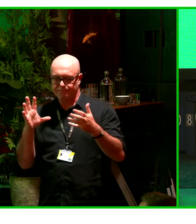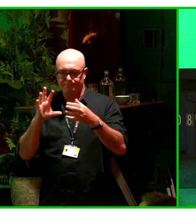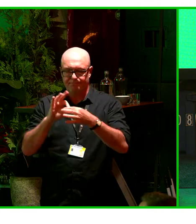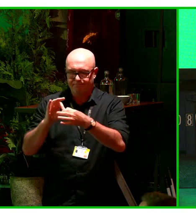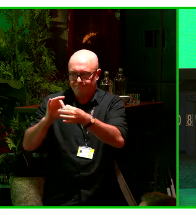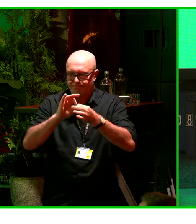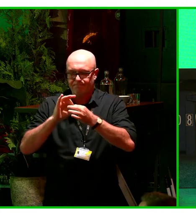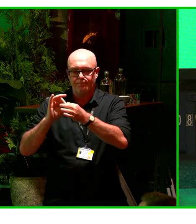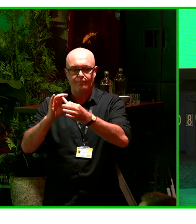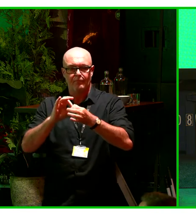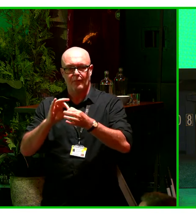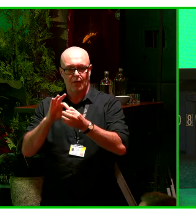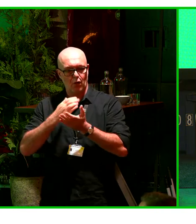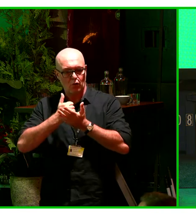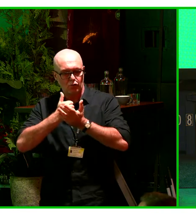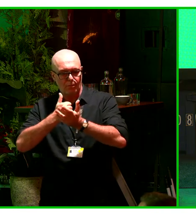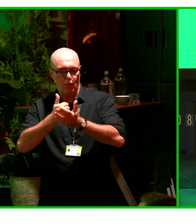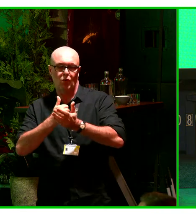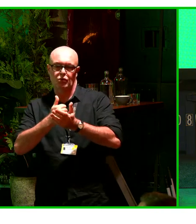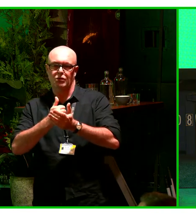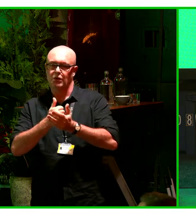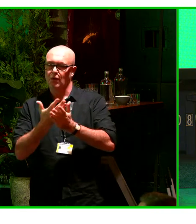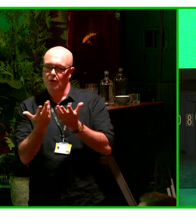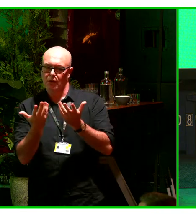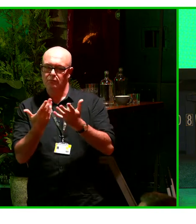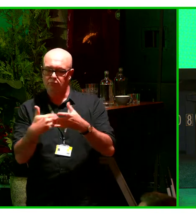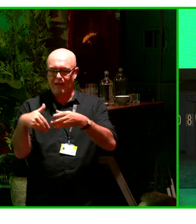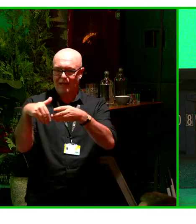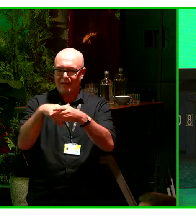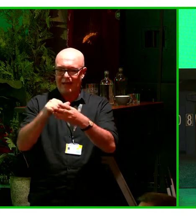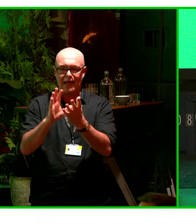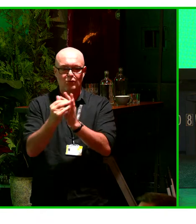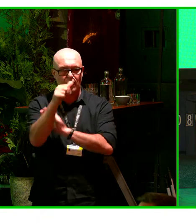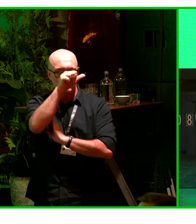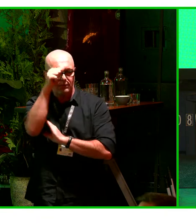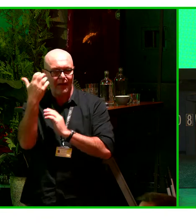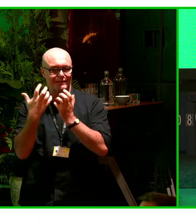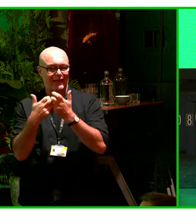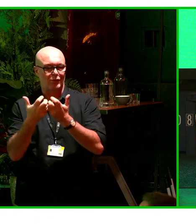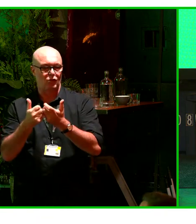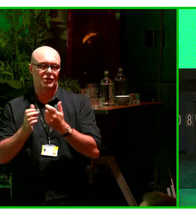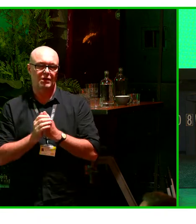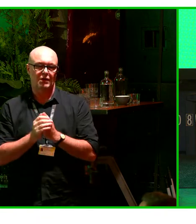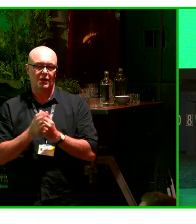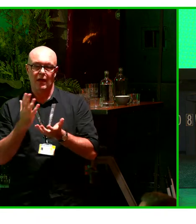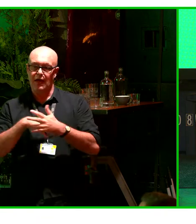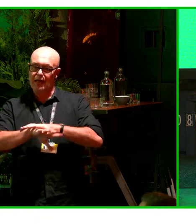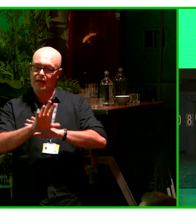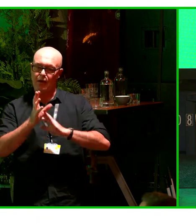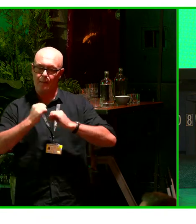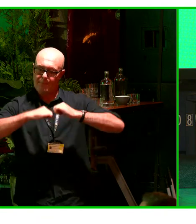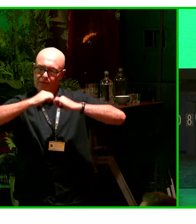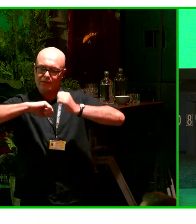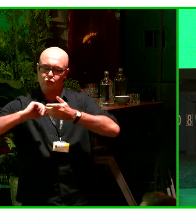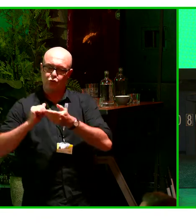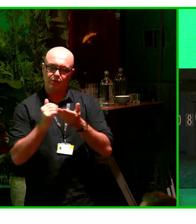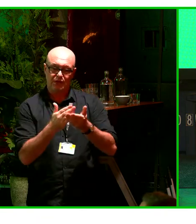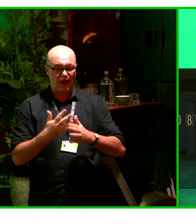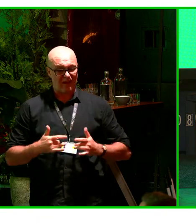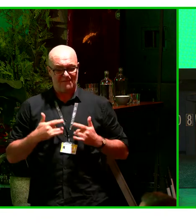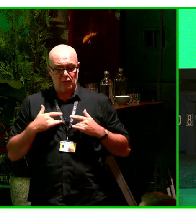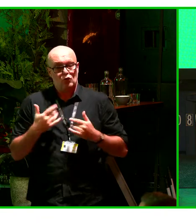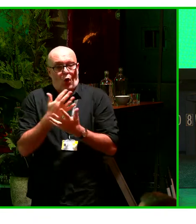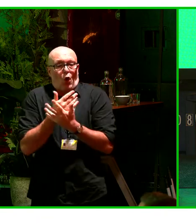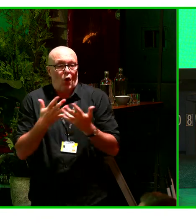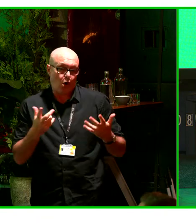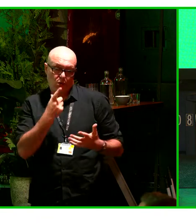we are engaging with a smart technology. I'm sure from a building services point of view, there's loads we can do. You know, I'm